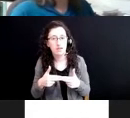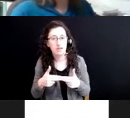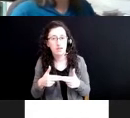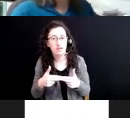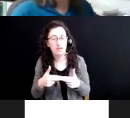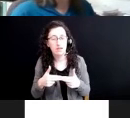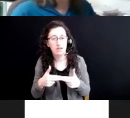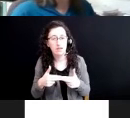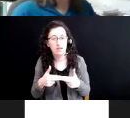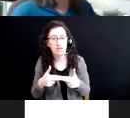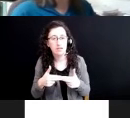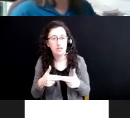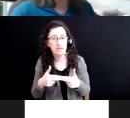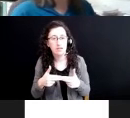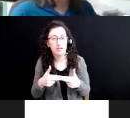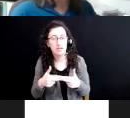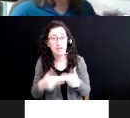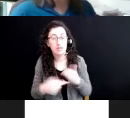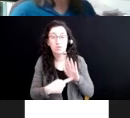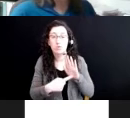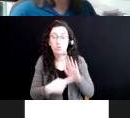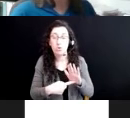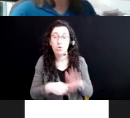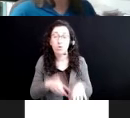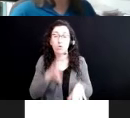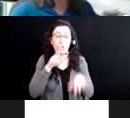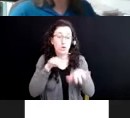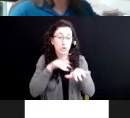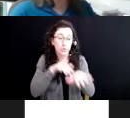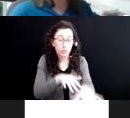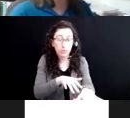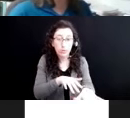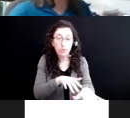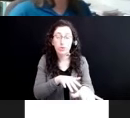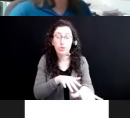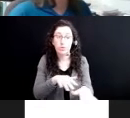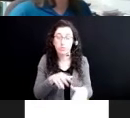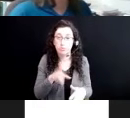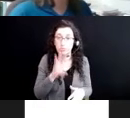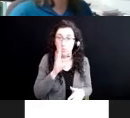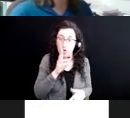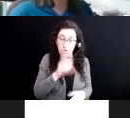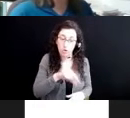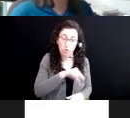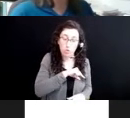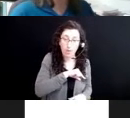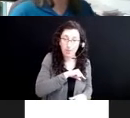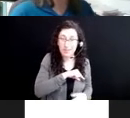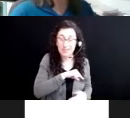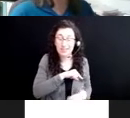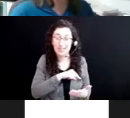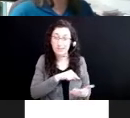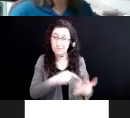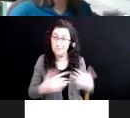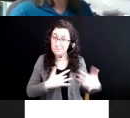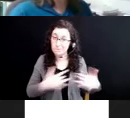water, we have streams that are water quality limited, listed because of pollution concerns, whether it